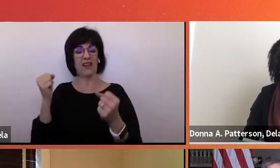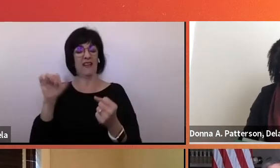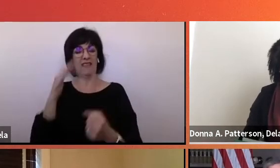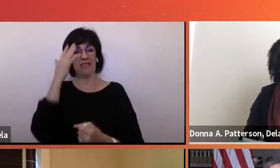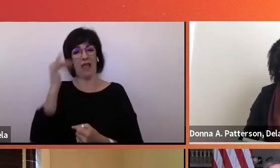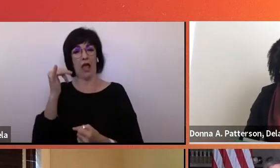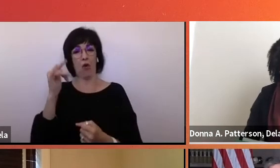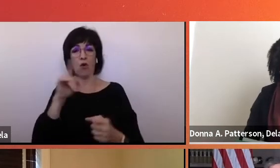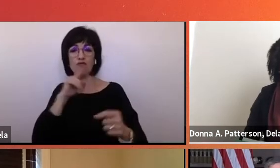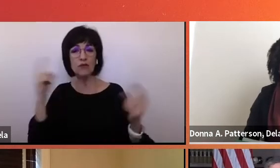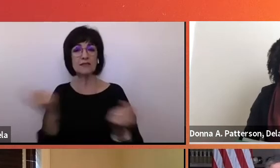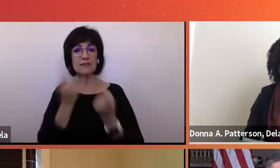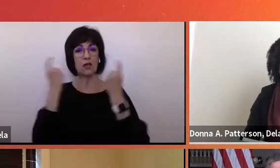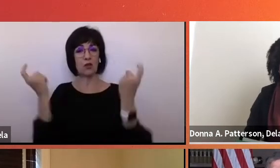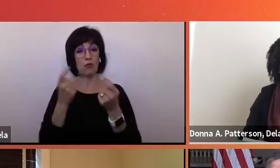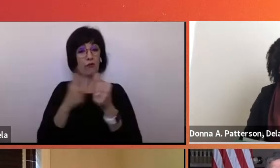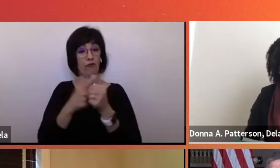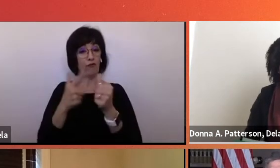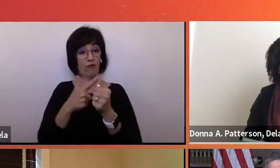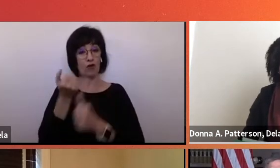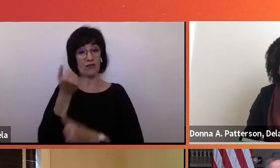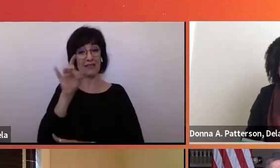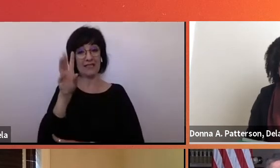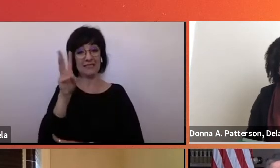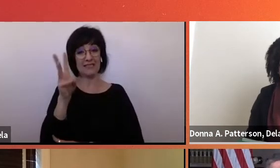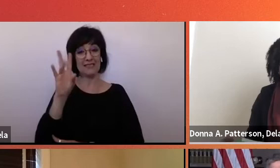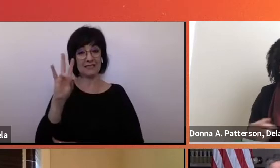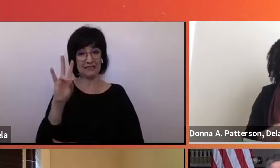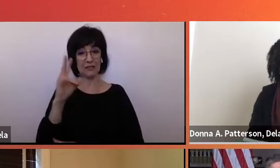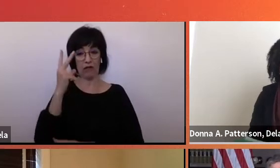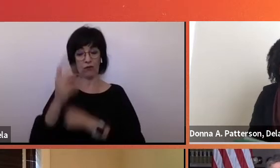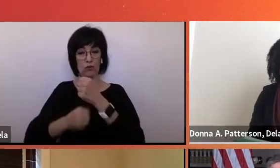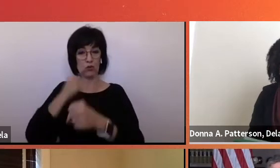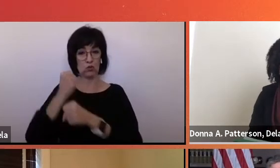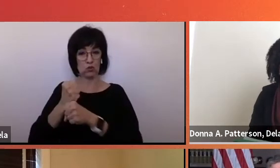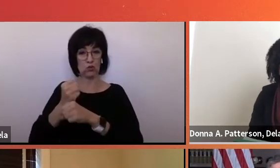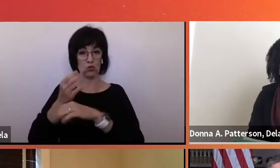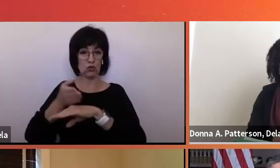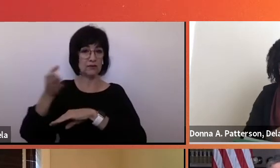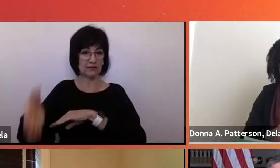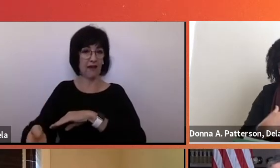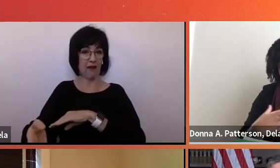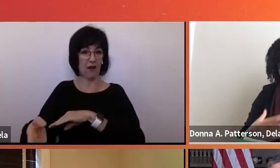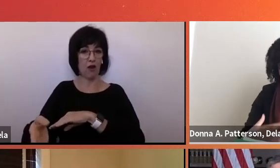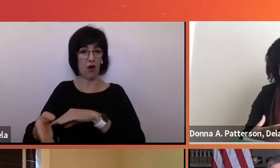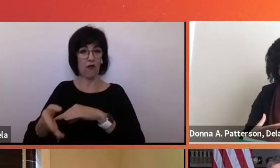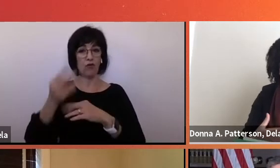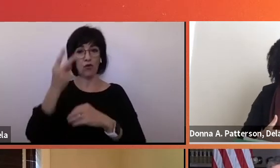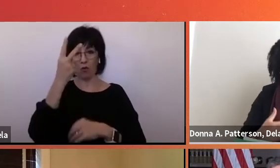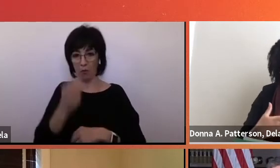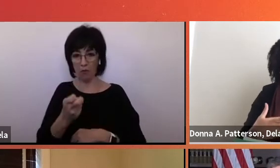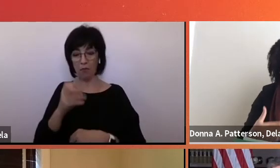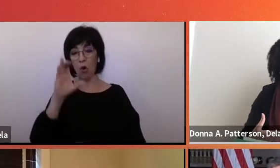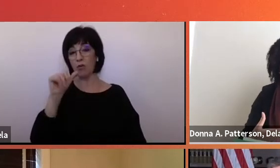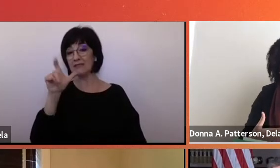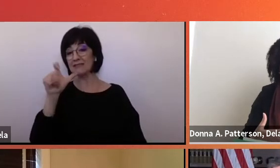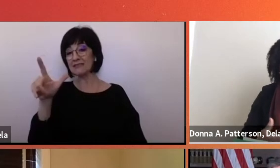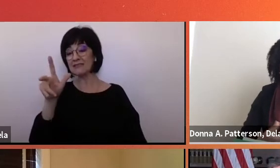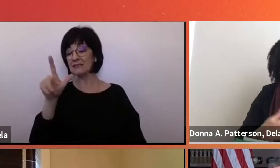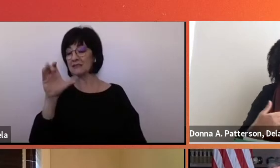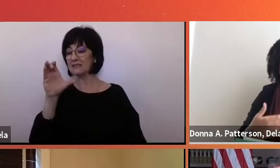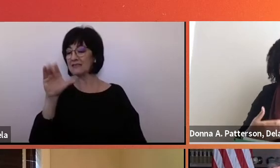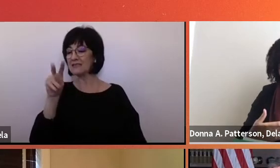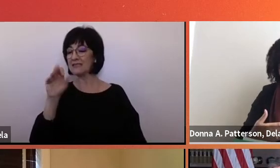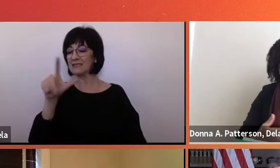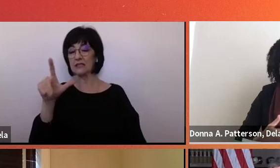first celebrated in Texas in 1867, which is 2 years after both the Civil War ends, but also Juneteenth,